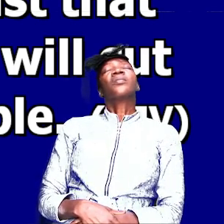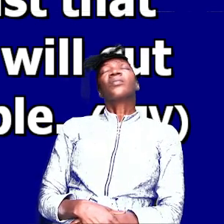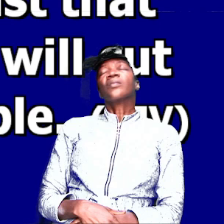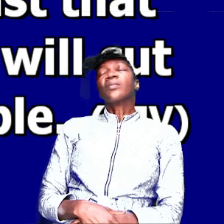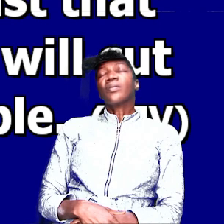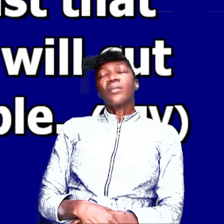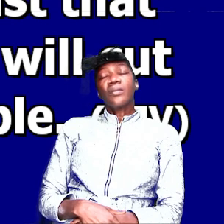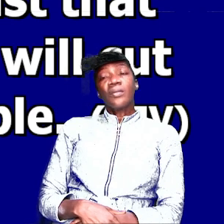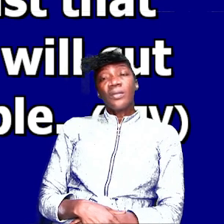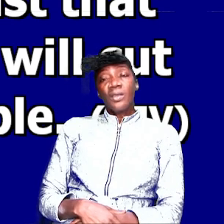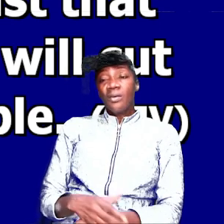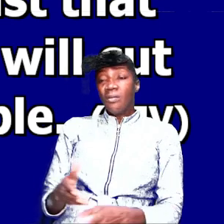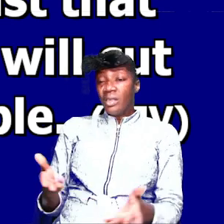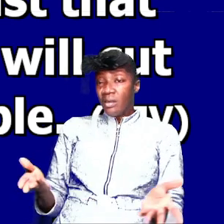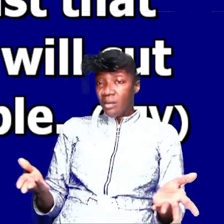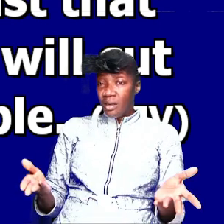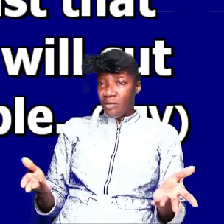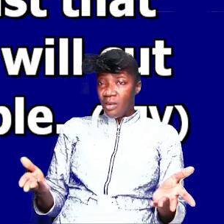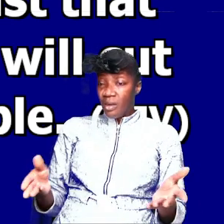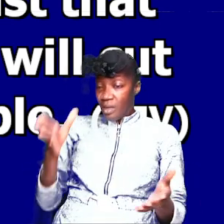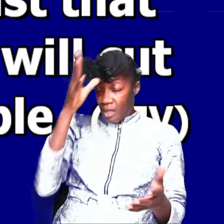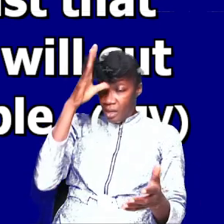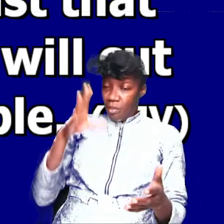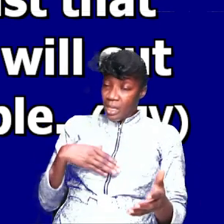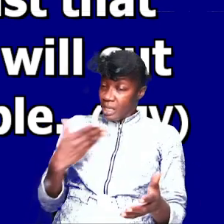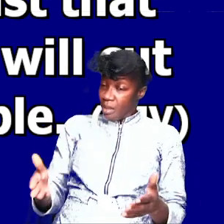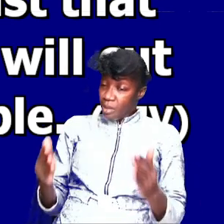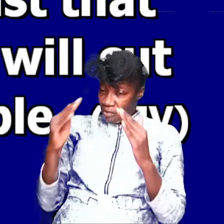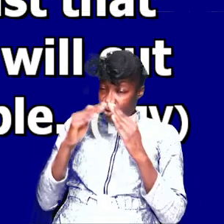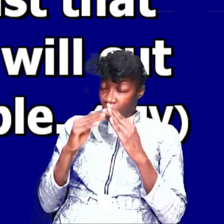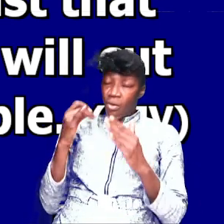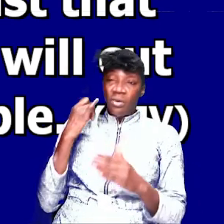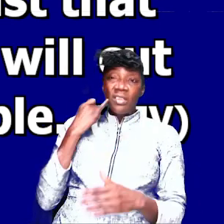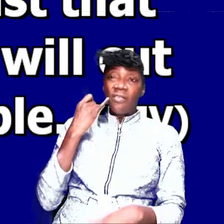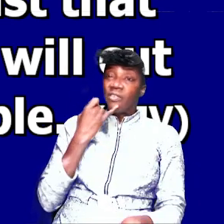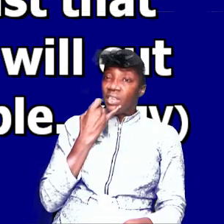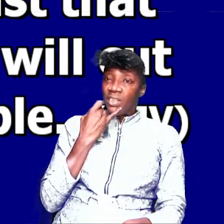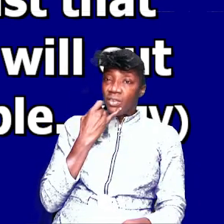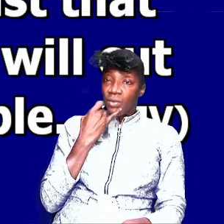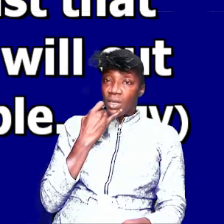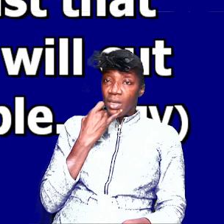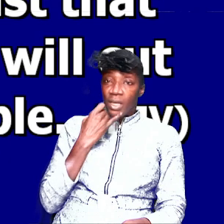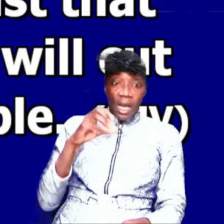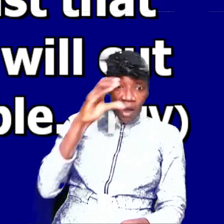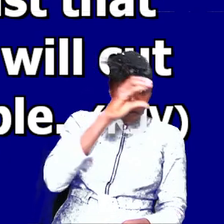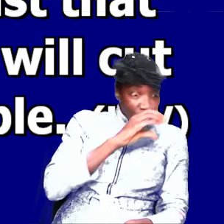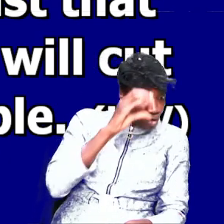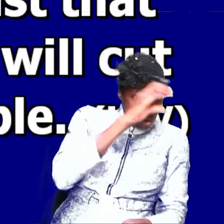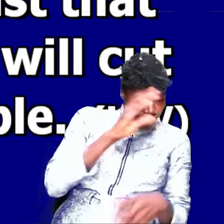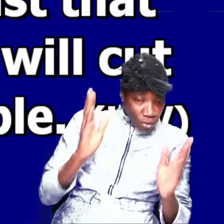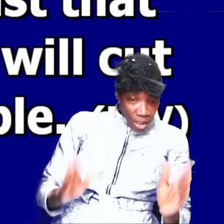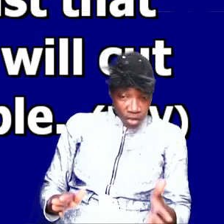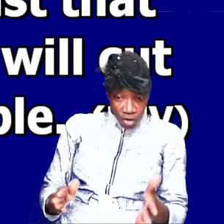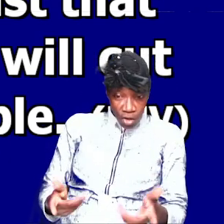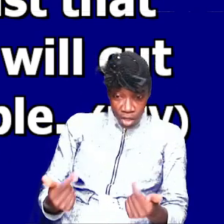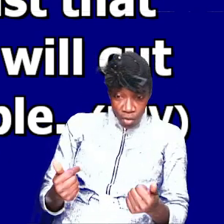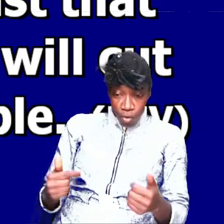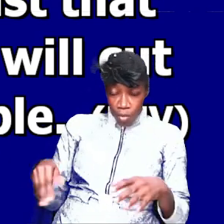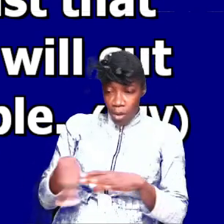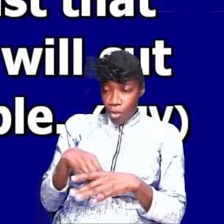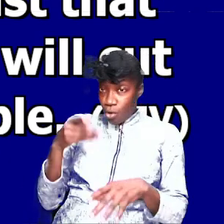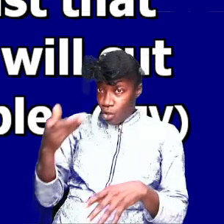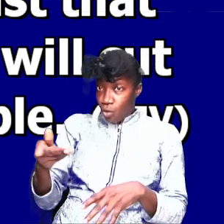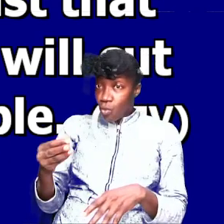So whatsoever man there be of the house of Israel or of the strangers that sojourn among you